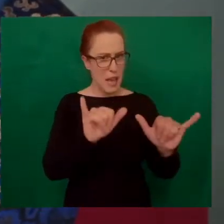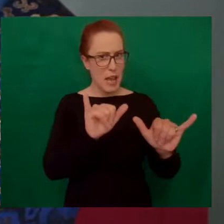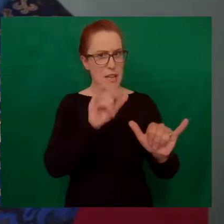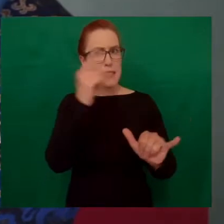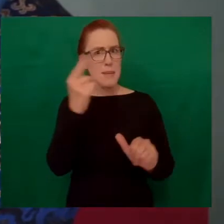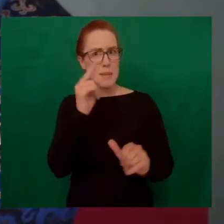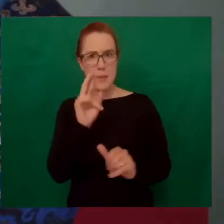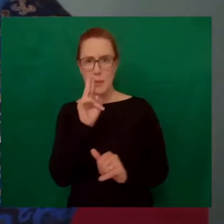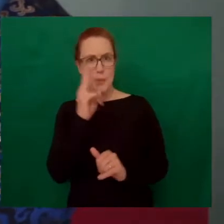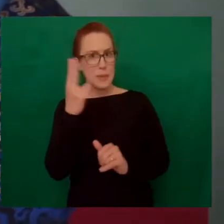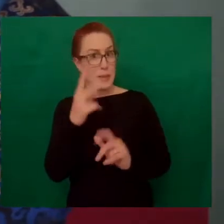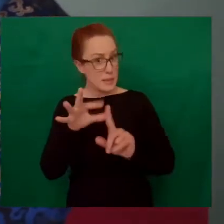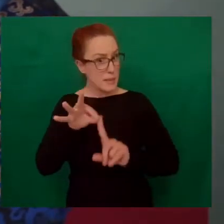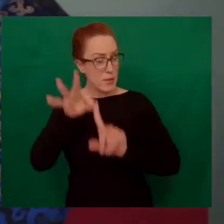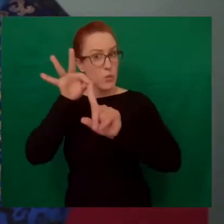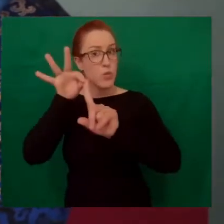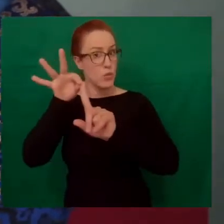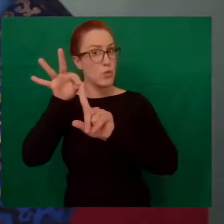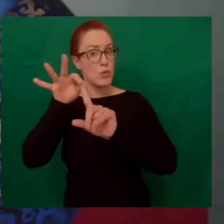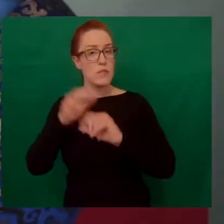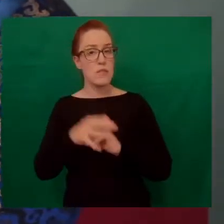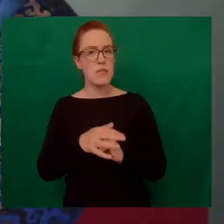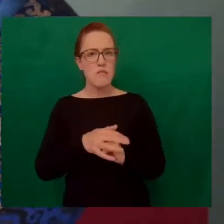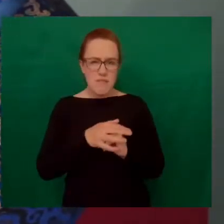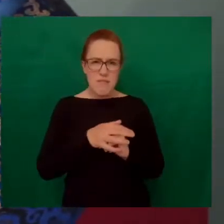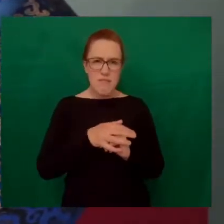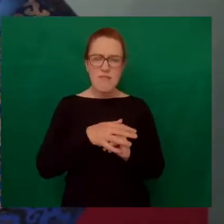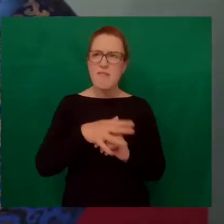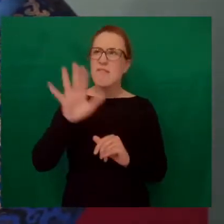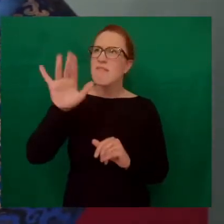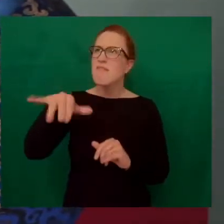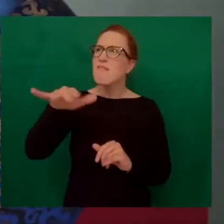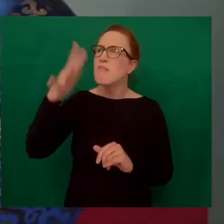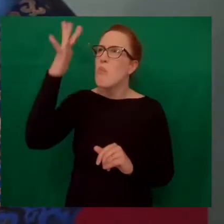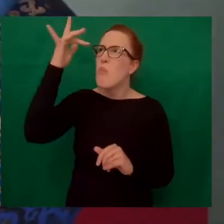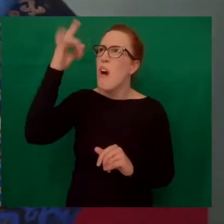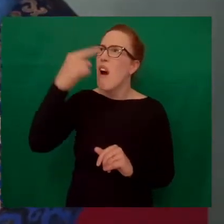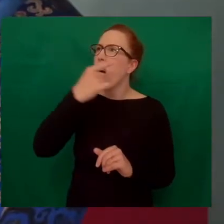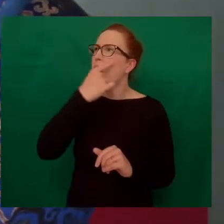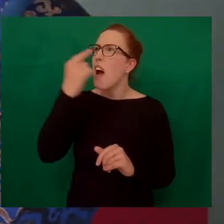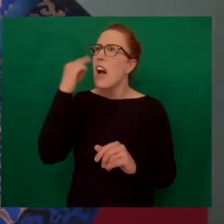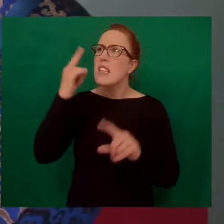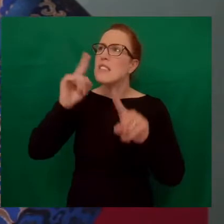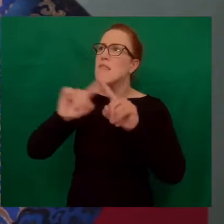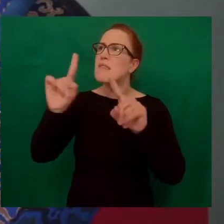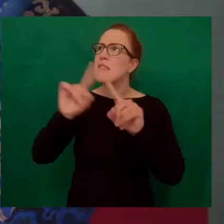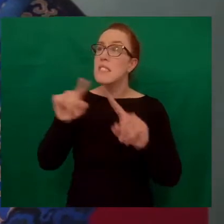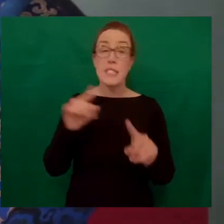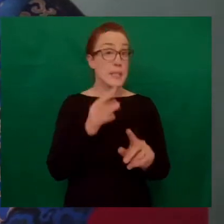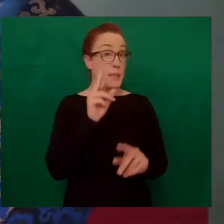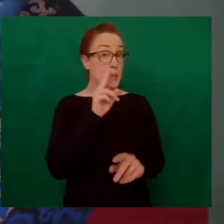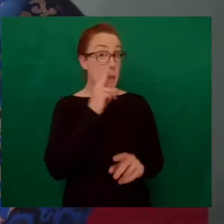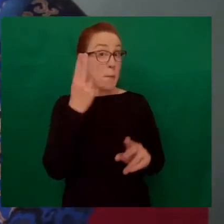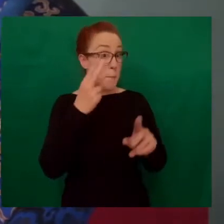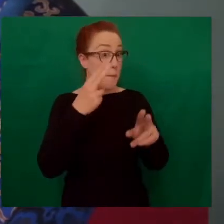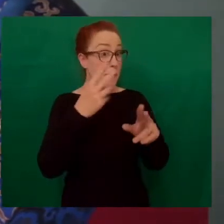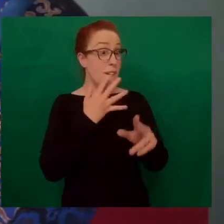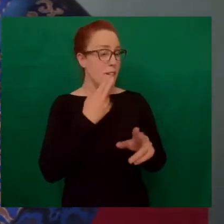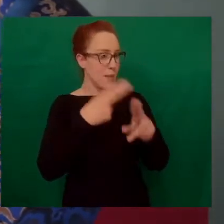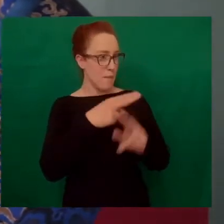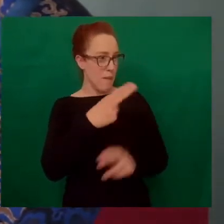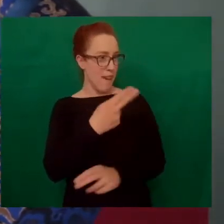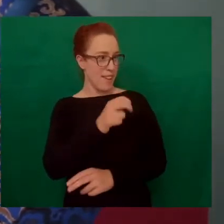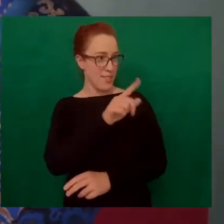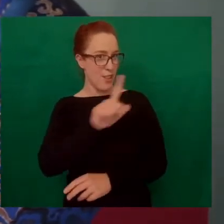something completely different. Why is that? I ask Maddie. They're hazel, Maddie says.